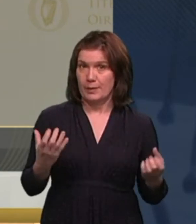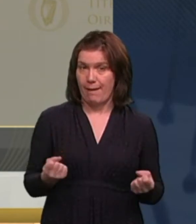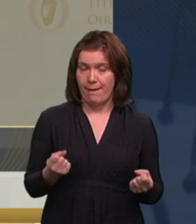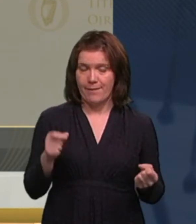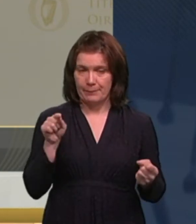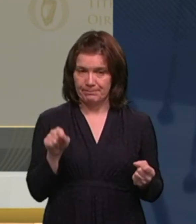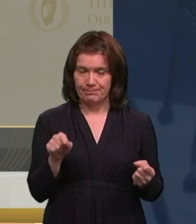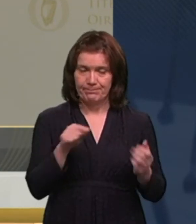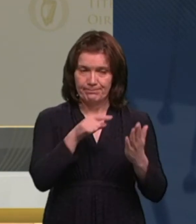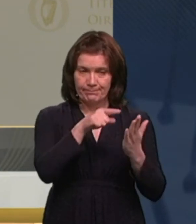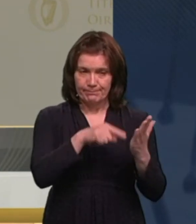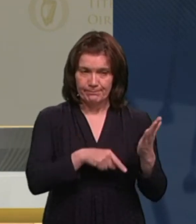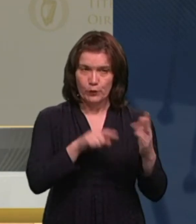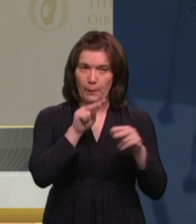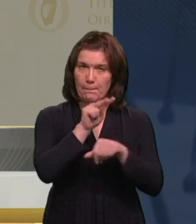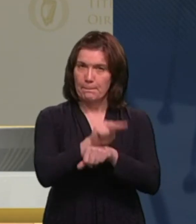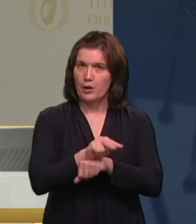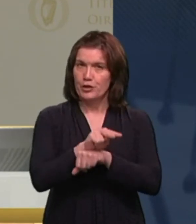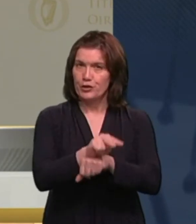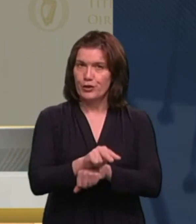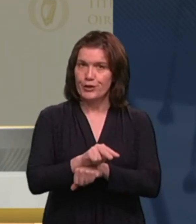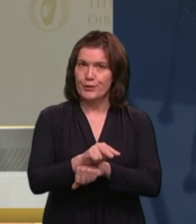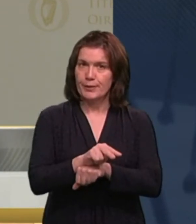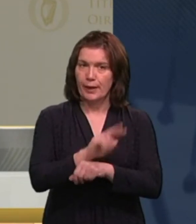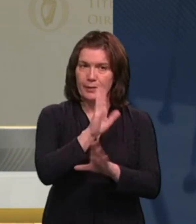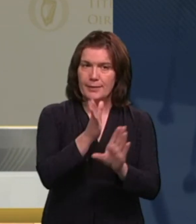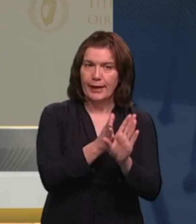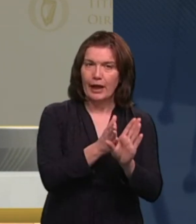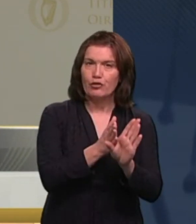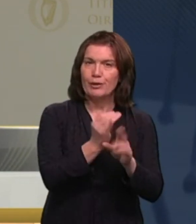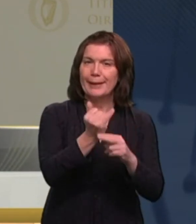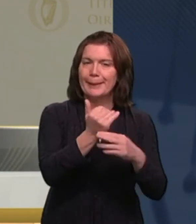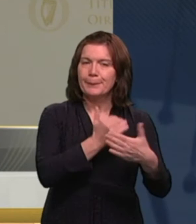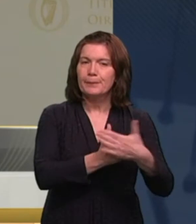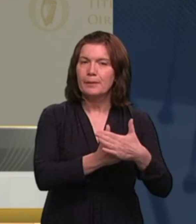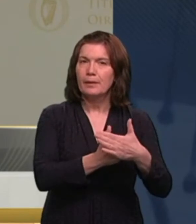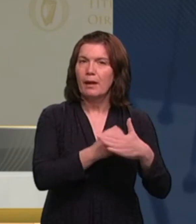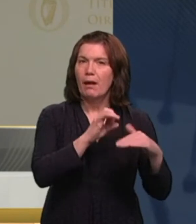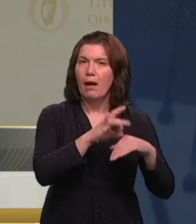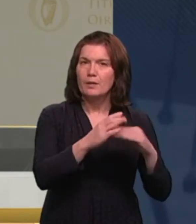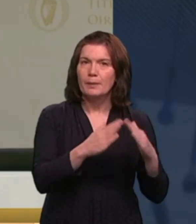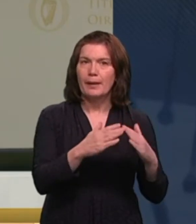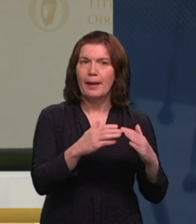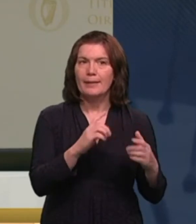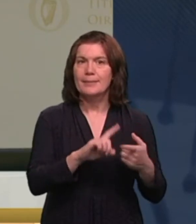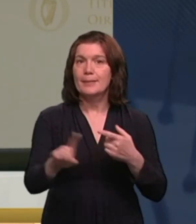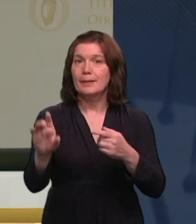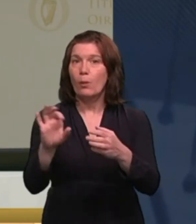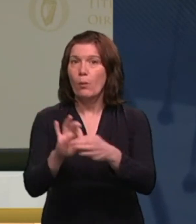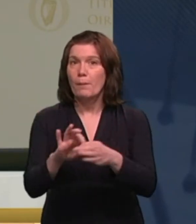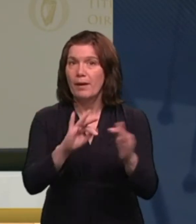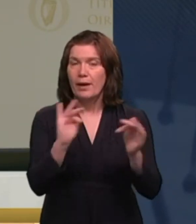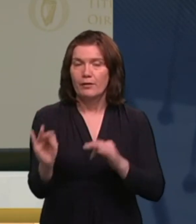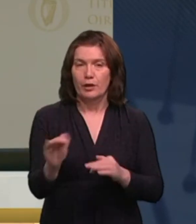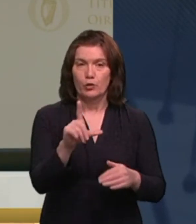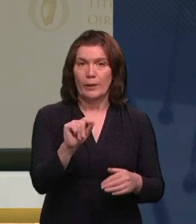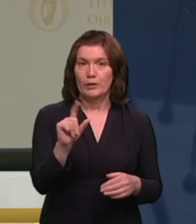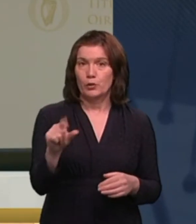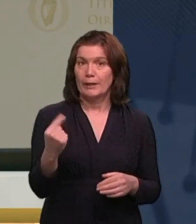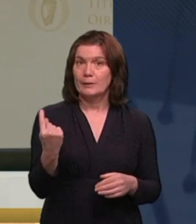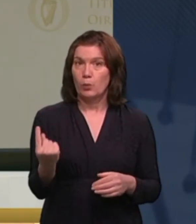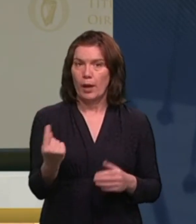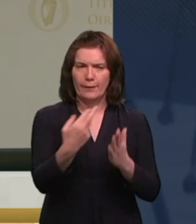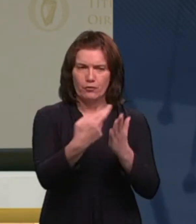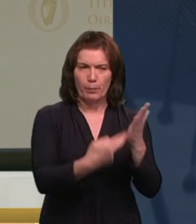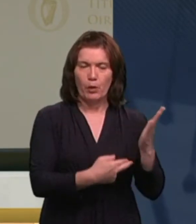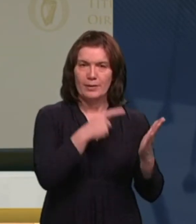that monitors psychiatric inpatient and admissions and discharges, based on the report in 2021, the numbers of